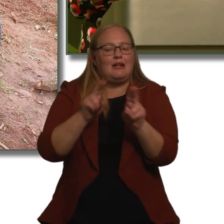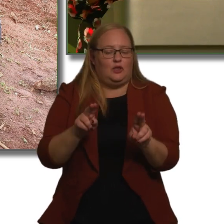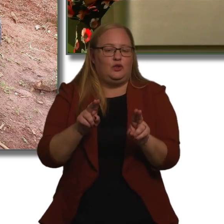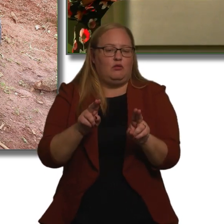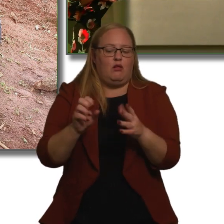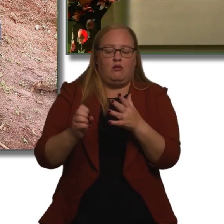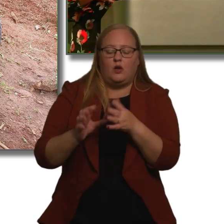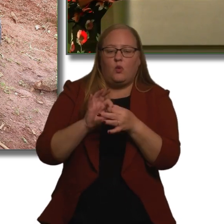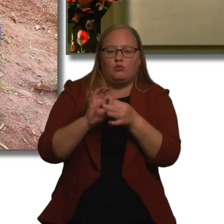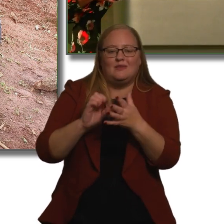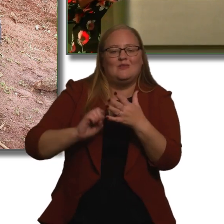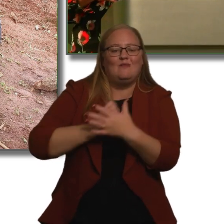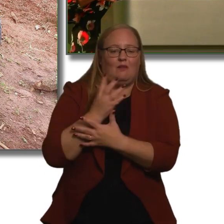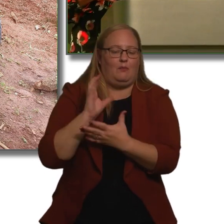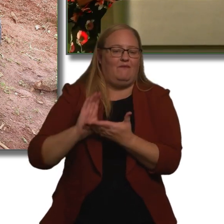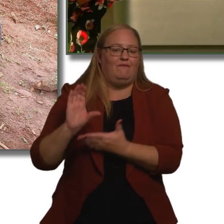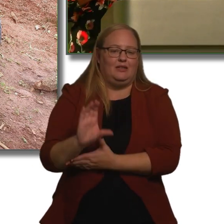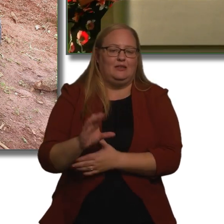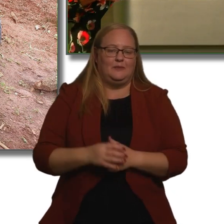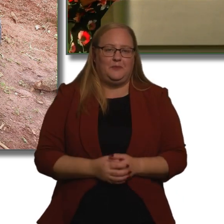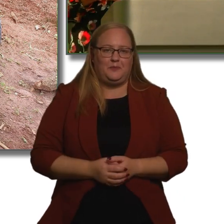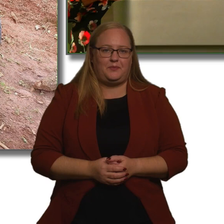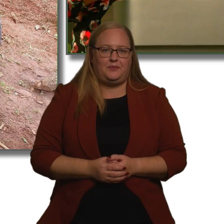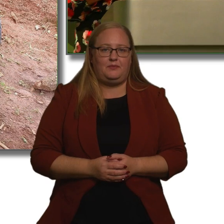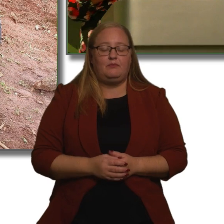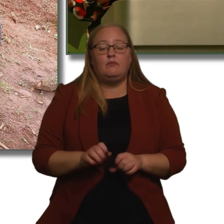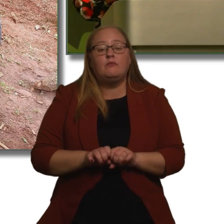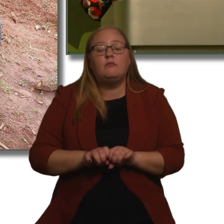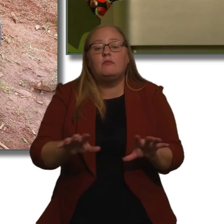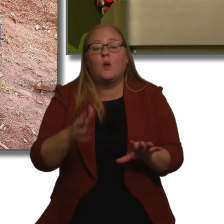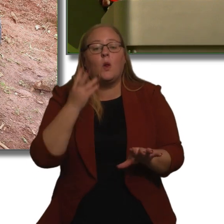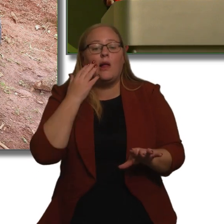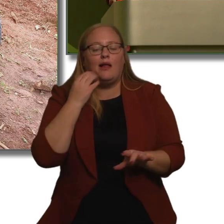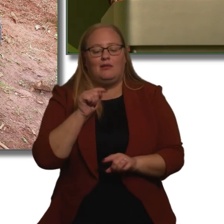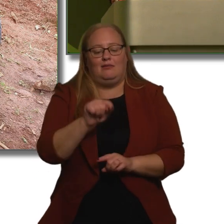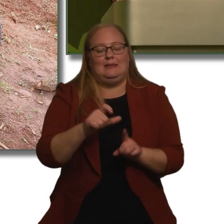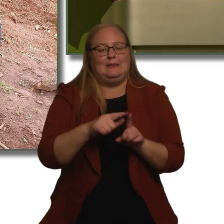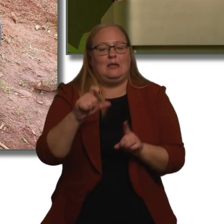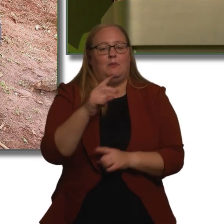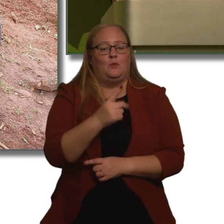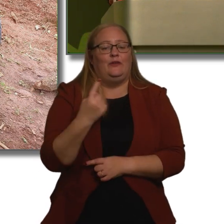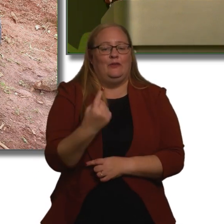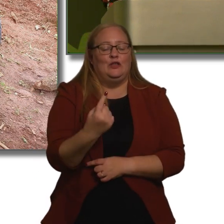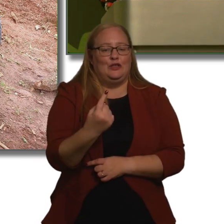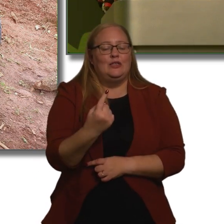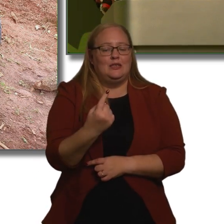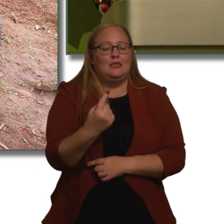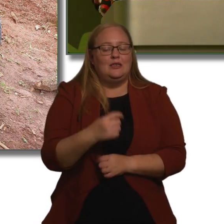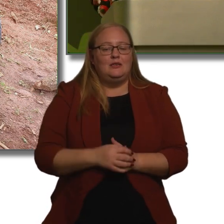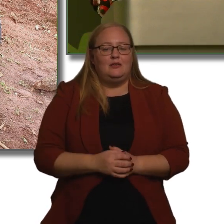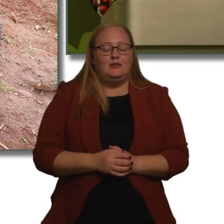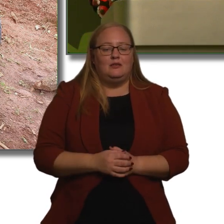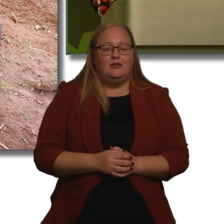Cooperative Development Fund. It will launch on the 21st of December this year,